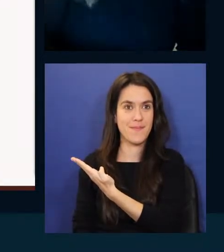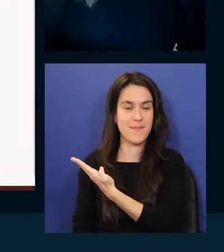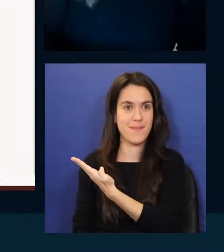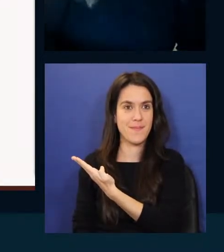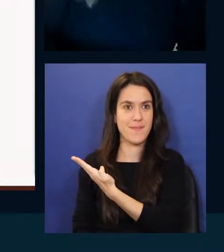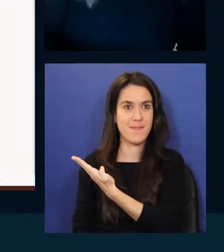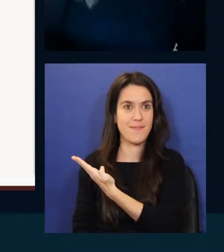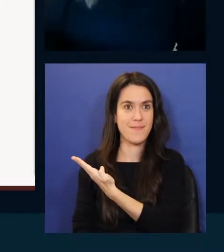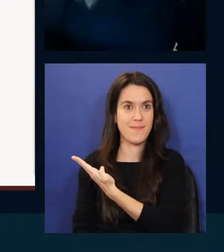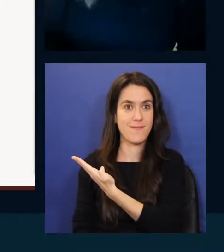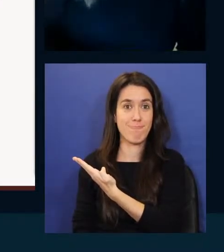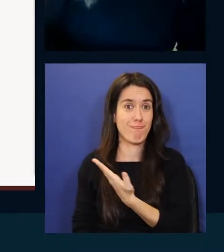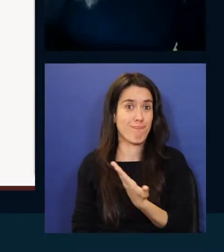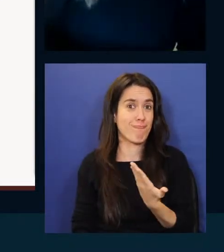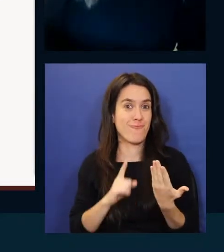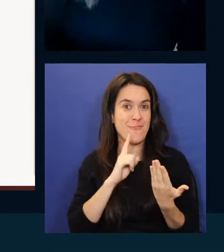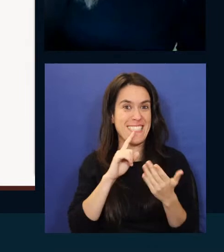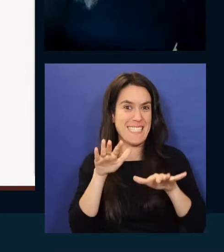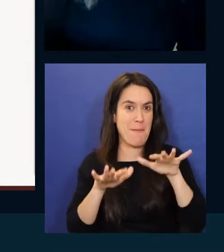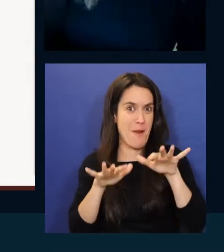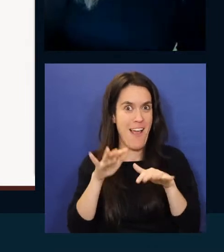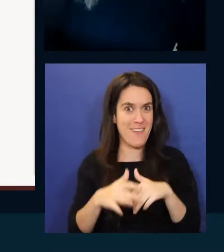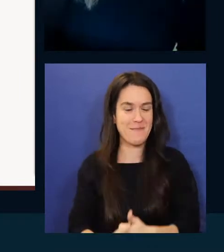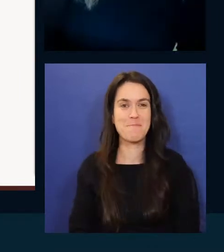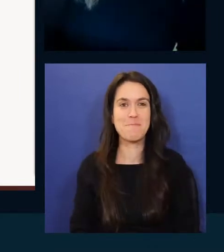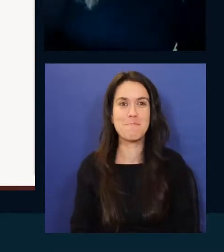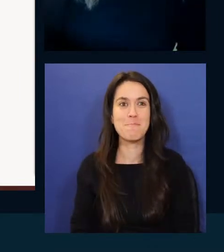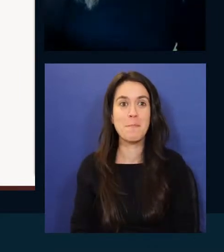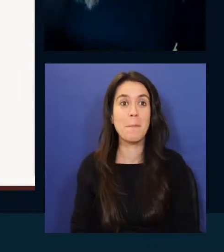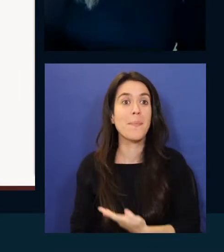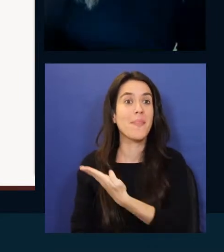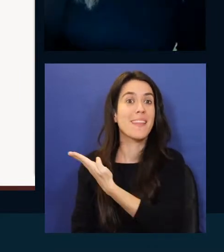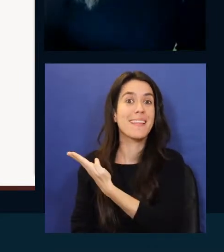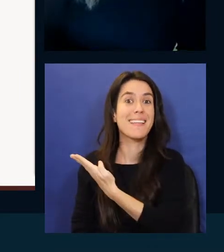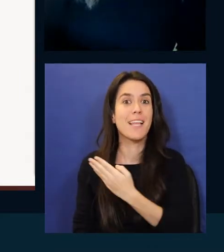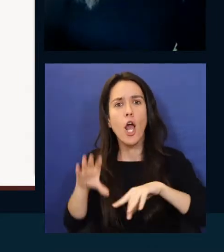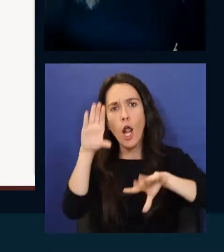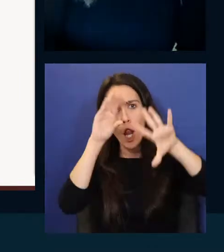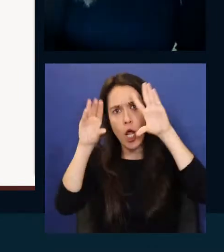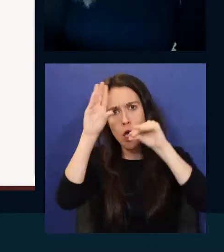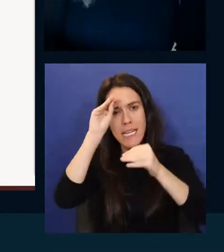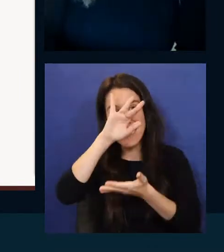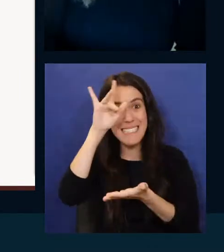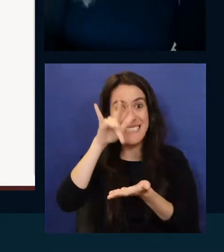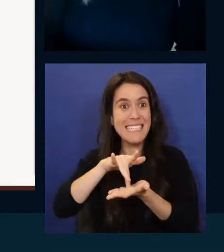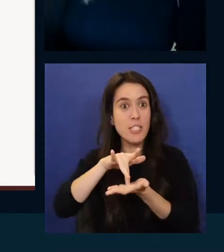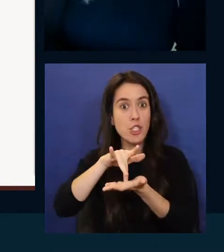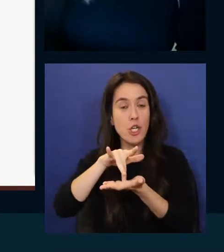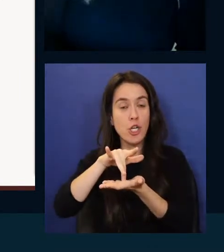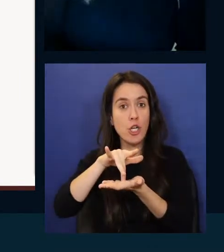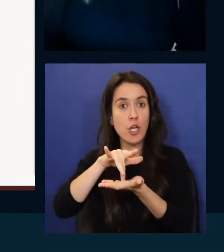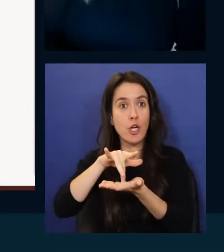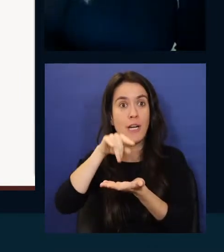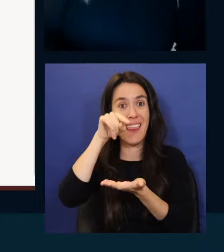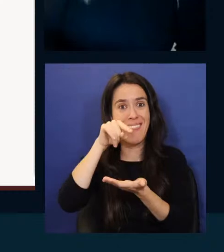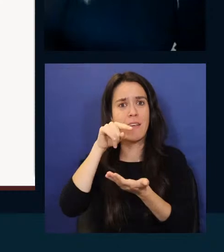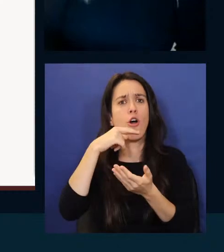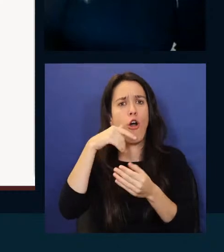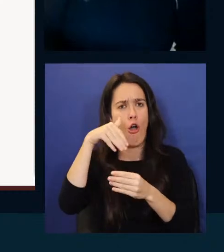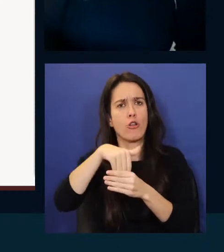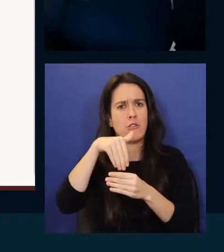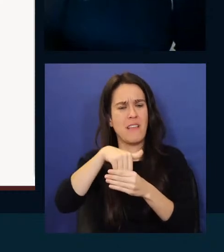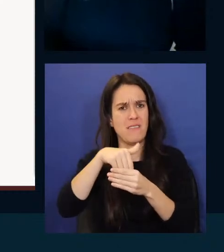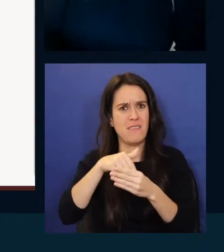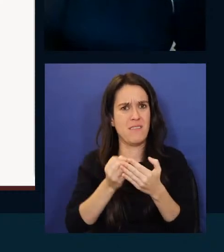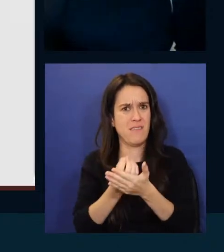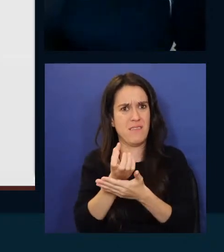similar. Yeah, the Learning Center, this is where there are added in some content. This